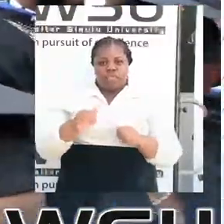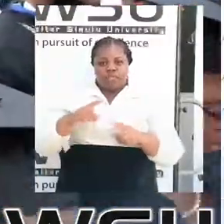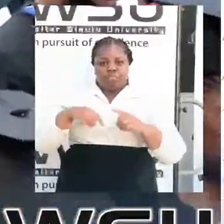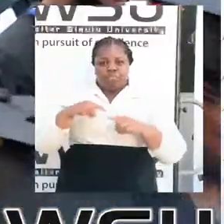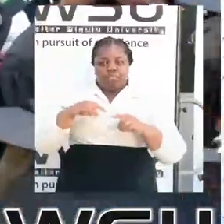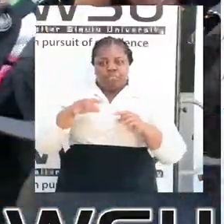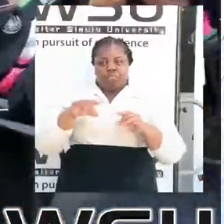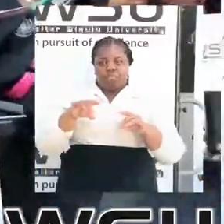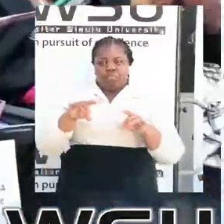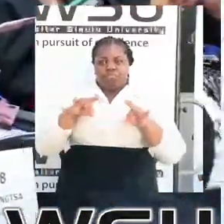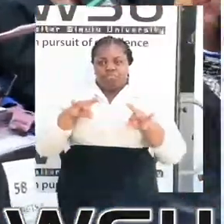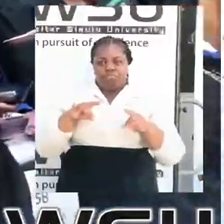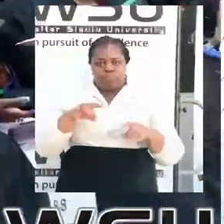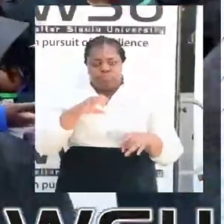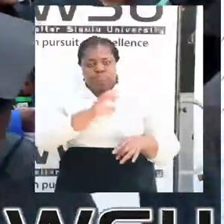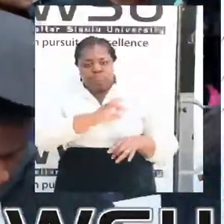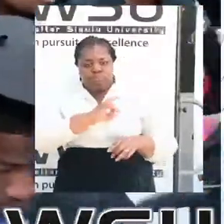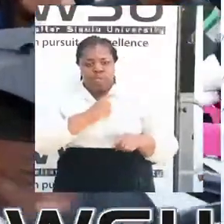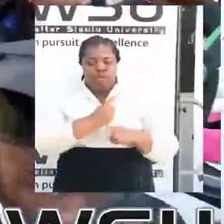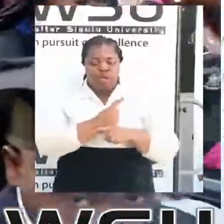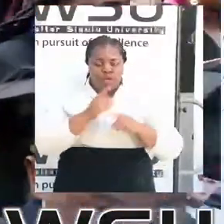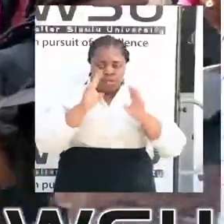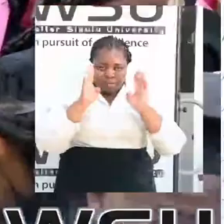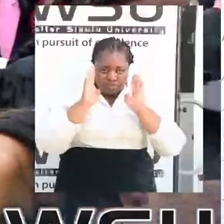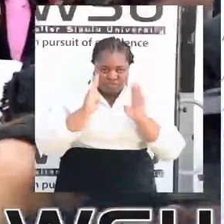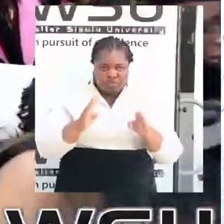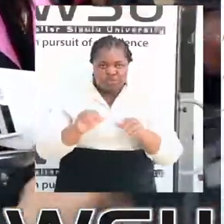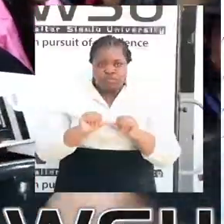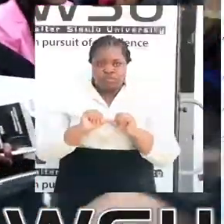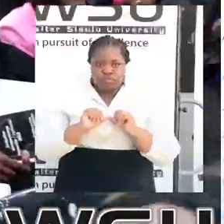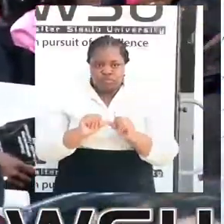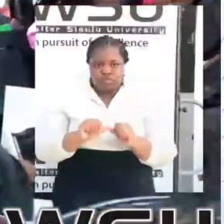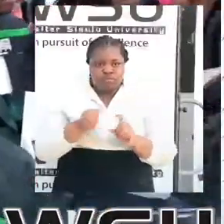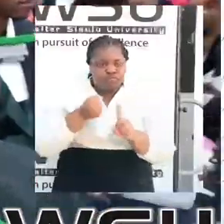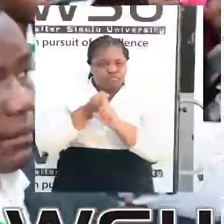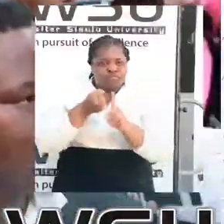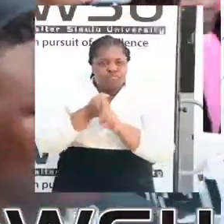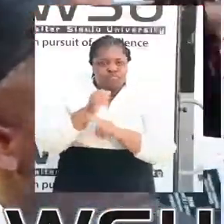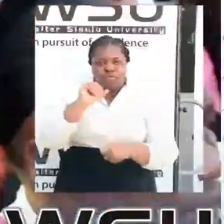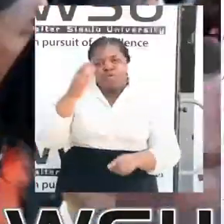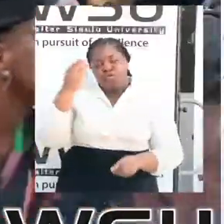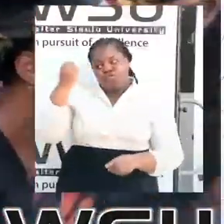track. Stay focused and continue to chase your dreams.